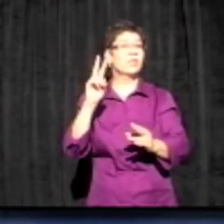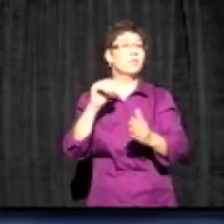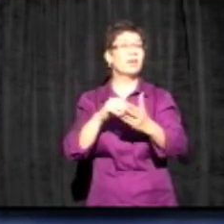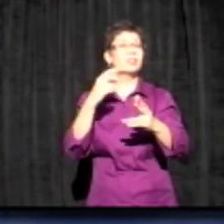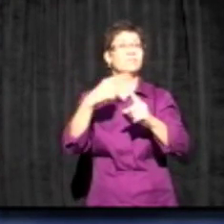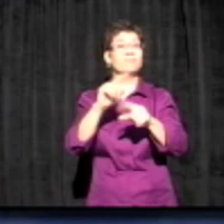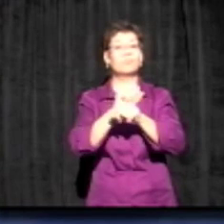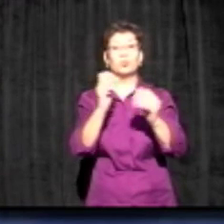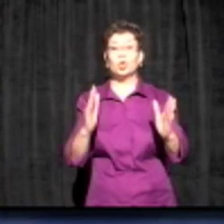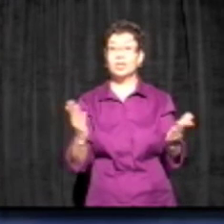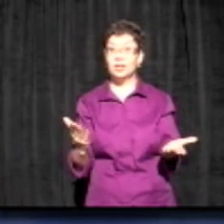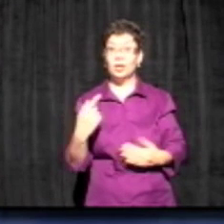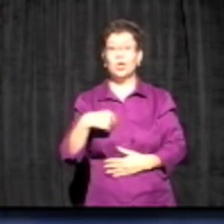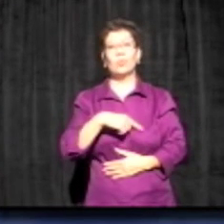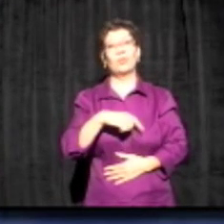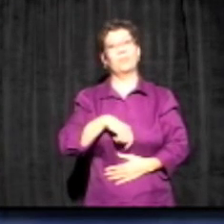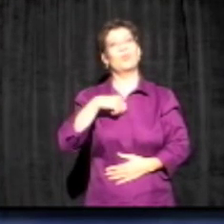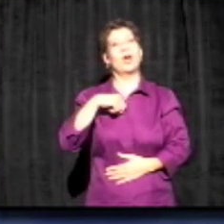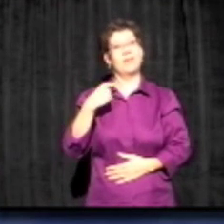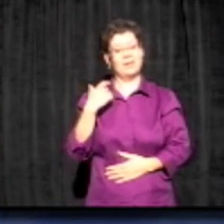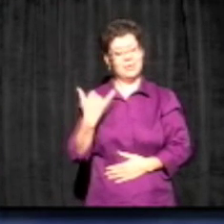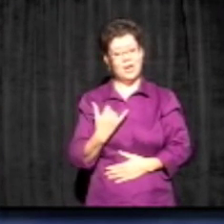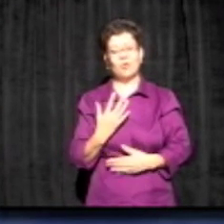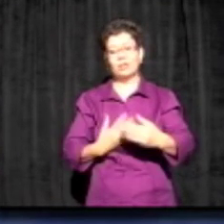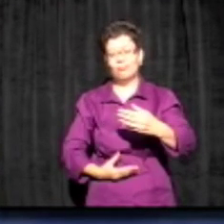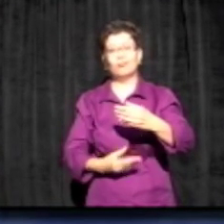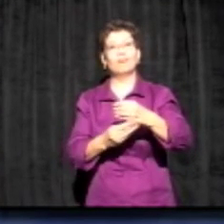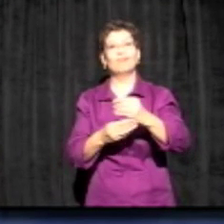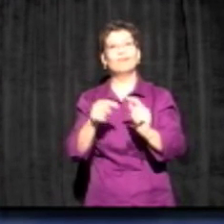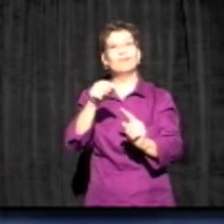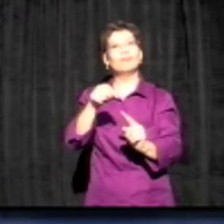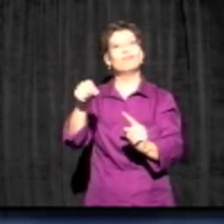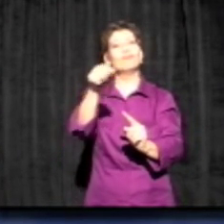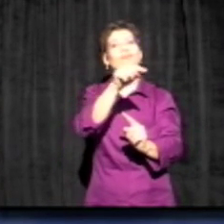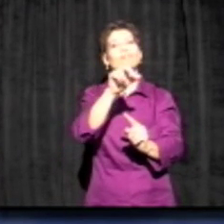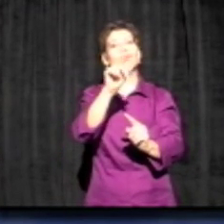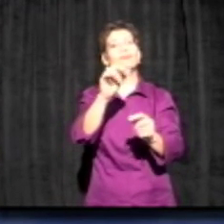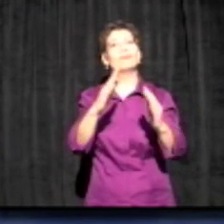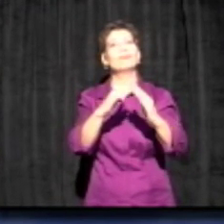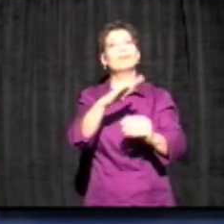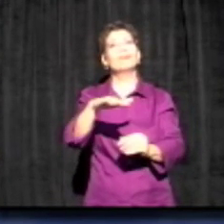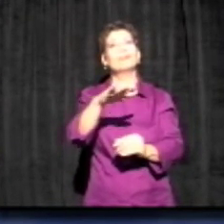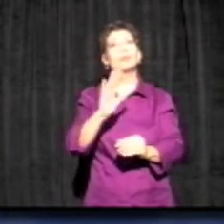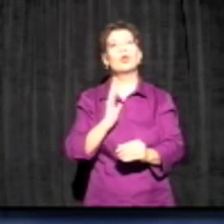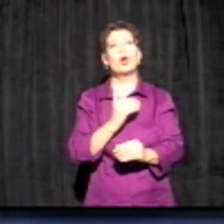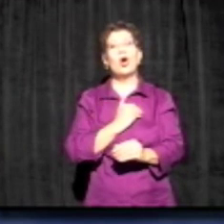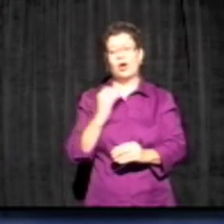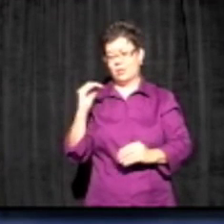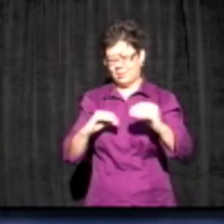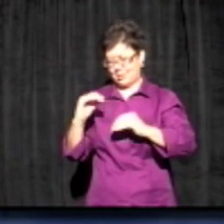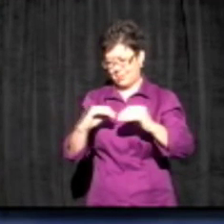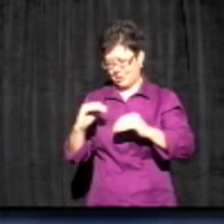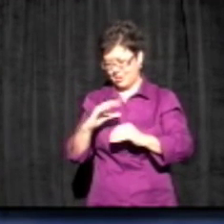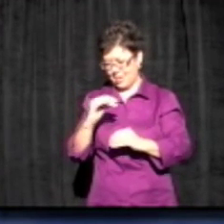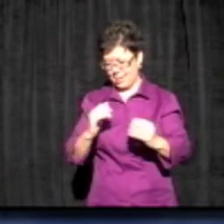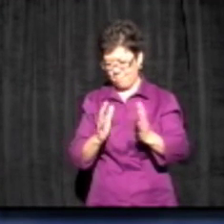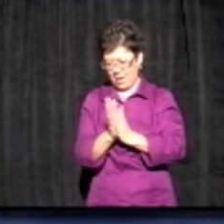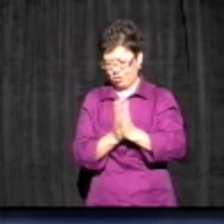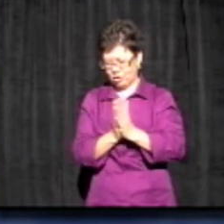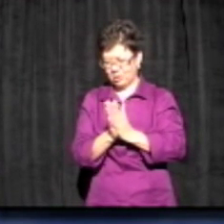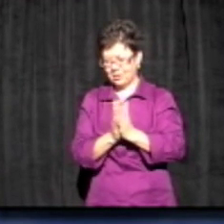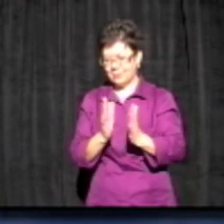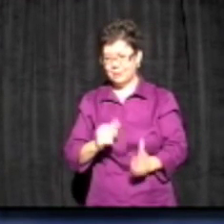Midwest, we are proud to have contributed to our assembly experience and our passion to bring you